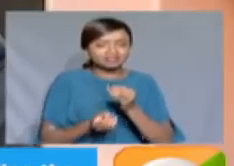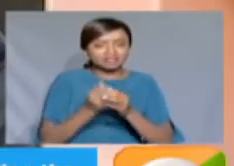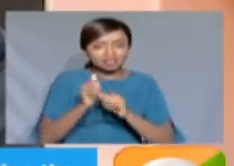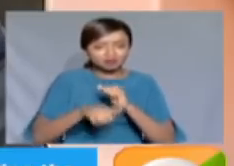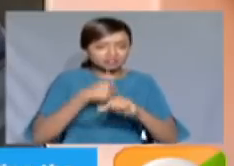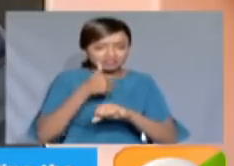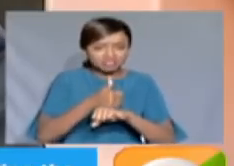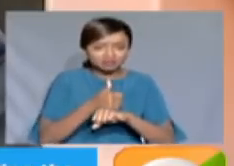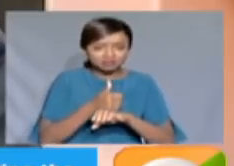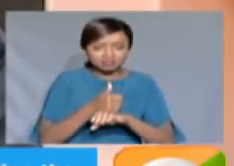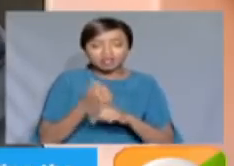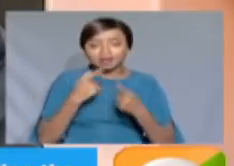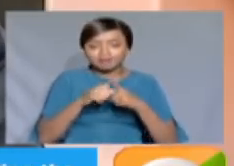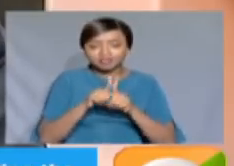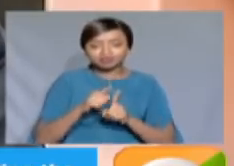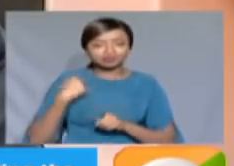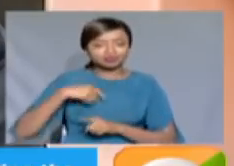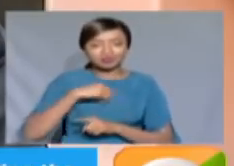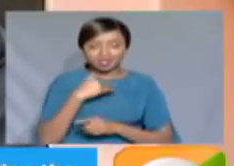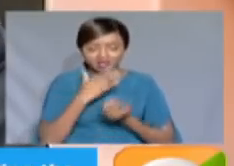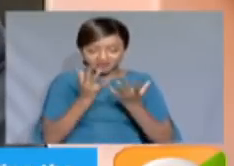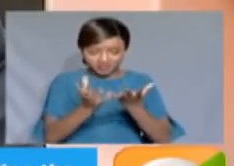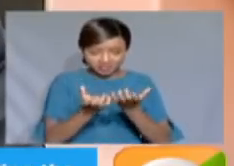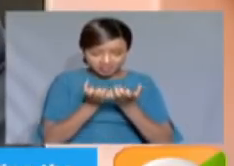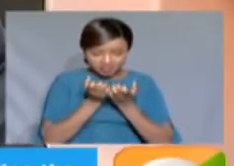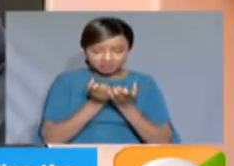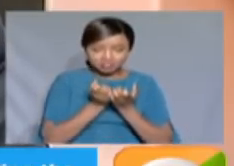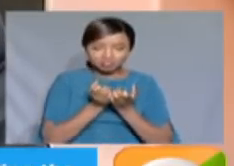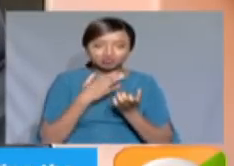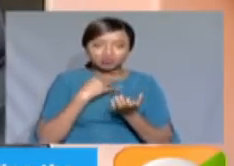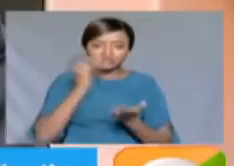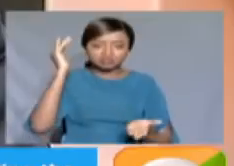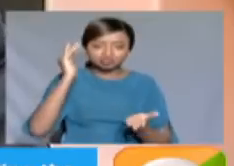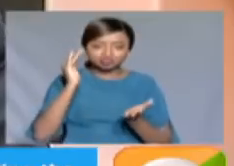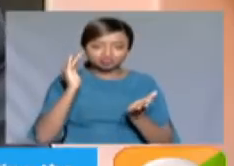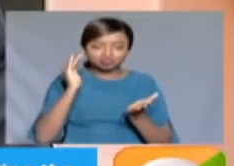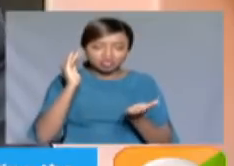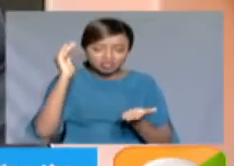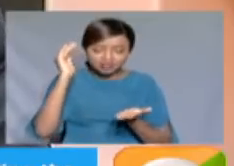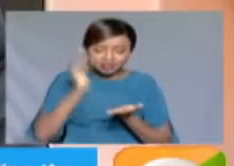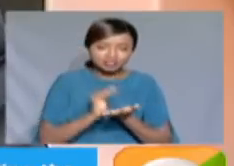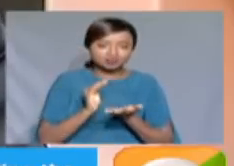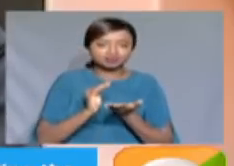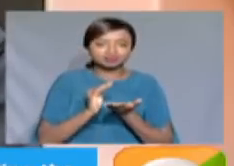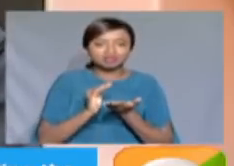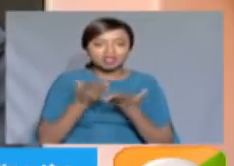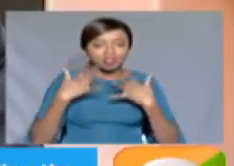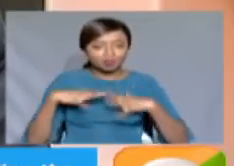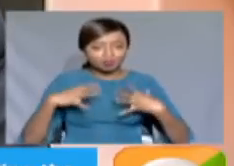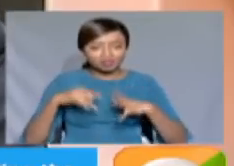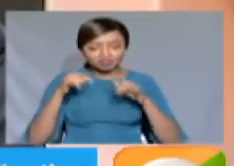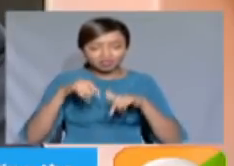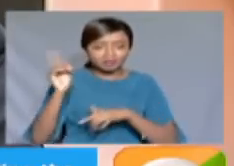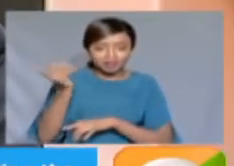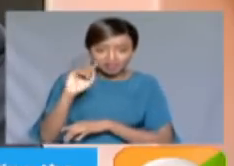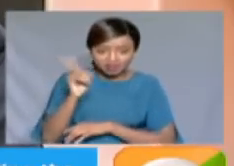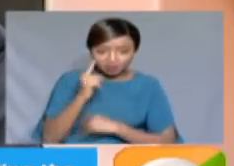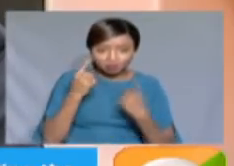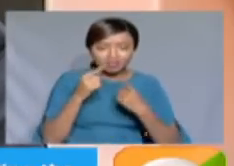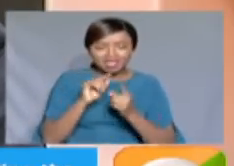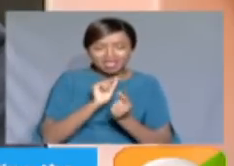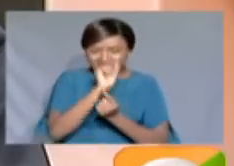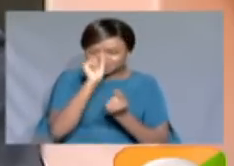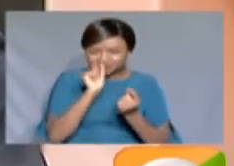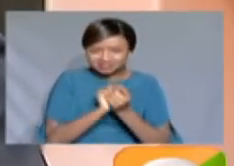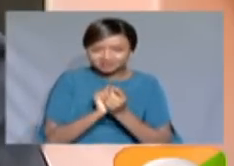Mm-hmm. So there has been need to actually decongest Nairobi, and more so Uhuru Highway. And one of the attempts that